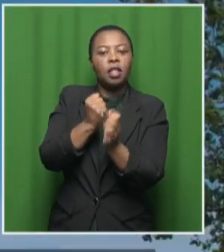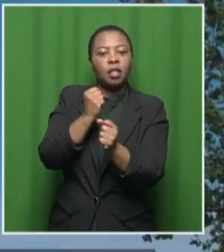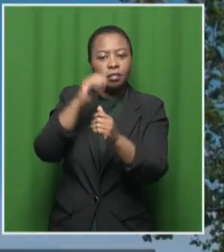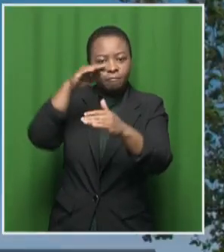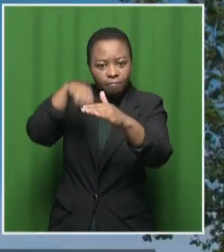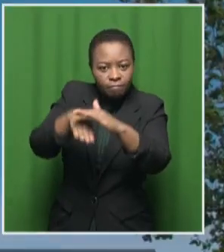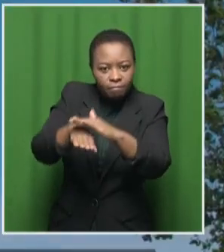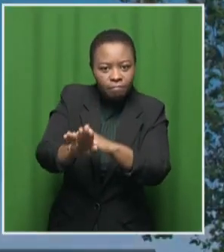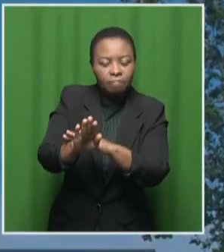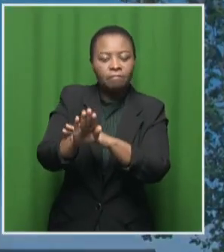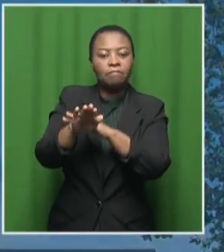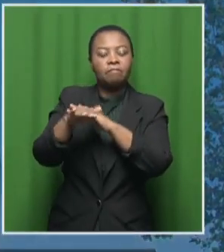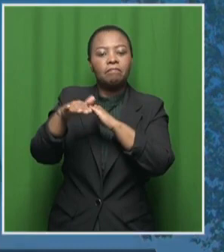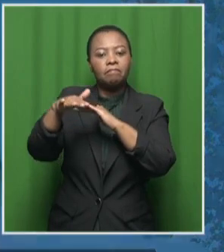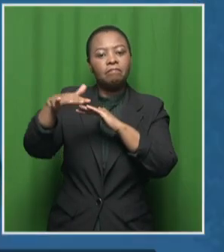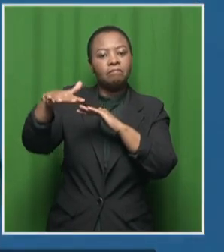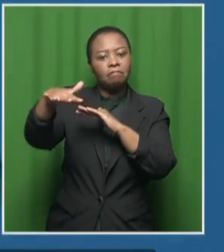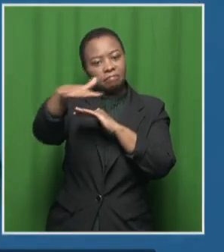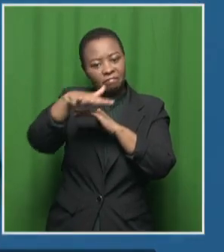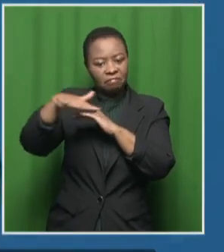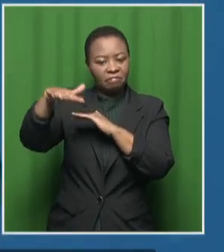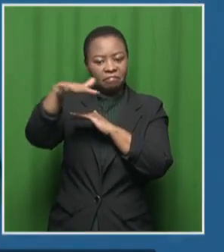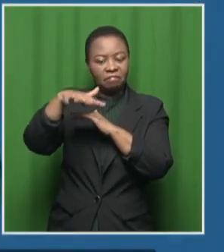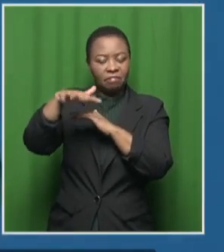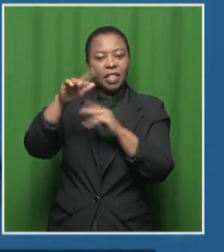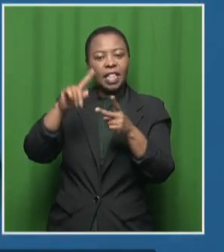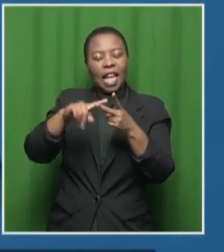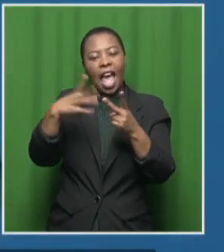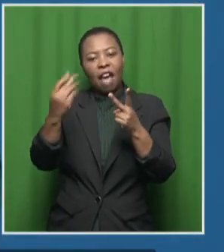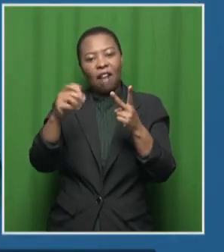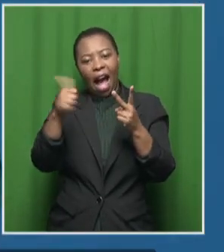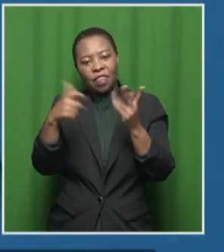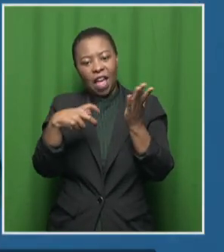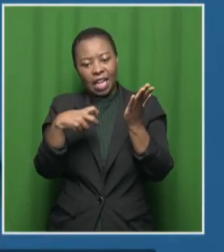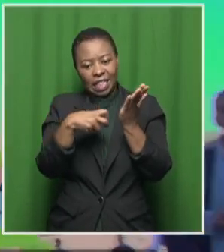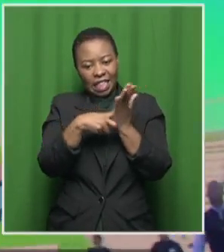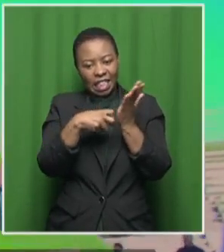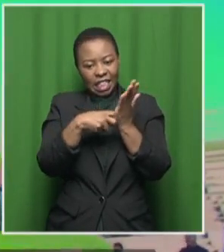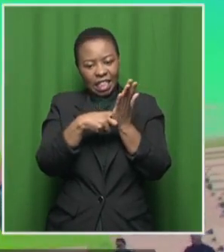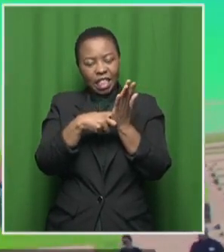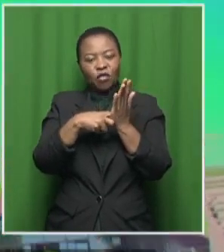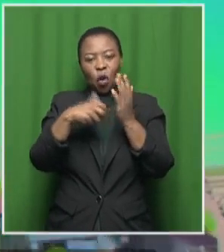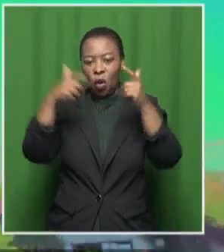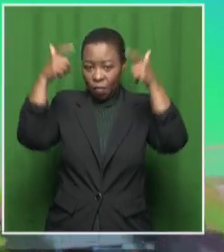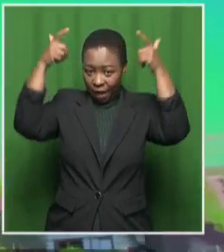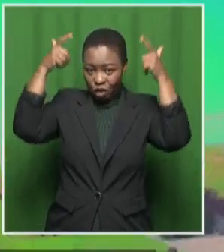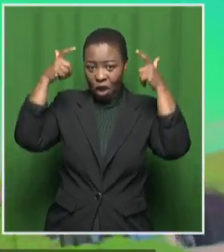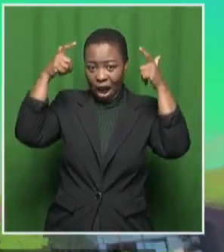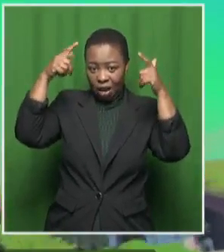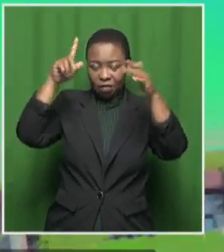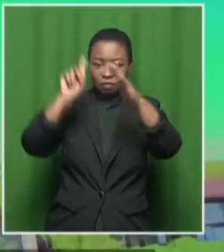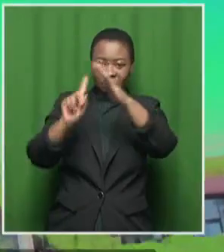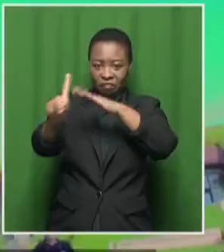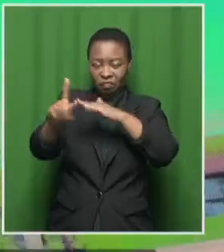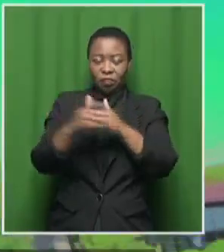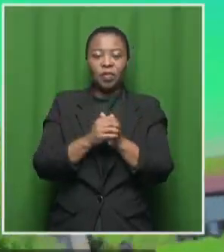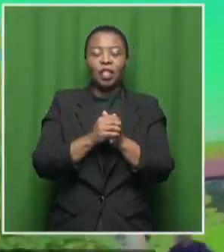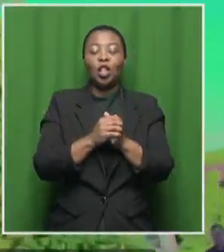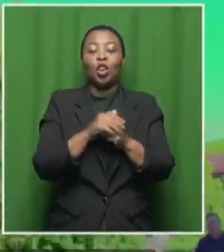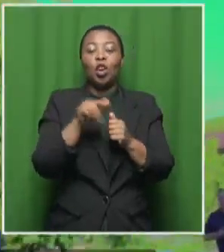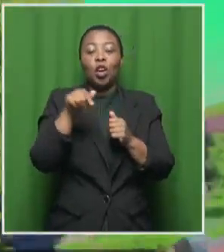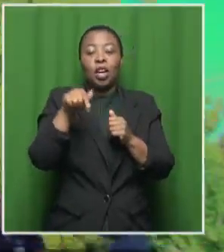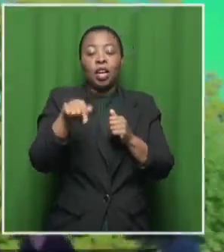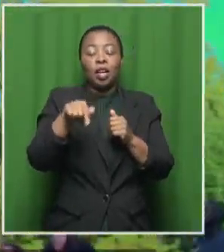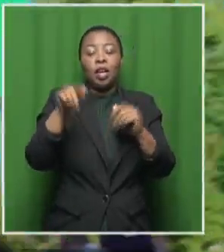the pedestal, and then there's another ticket for the crown. The Statue of Liberty National Monument